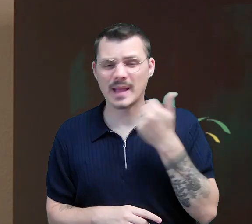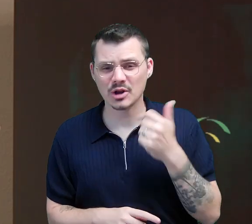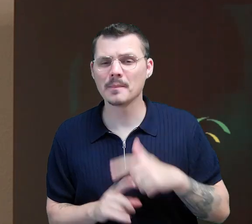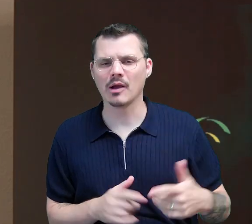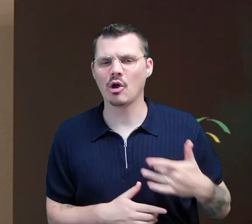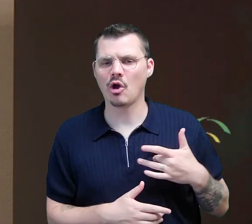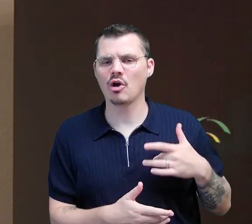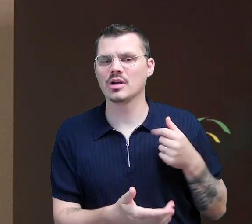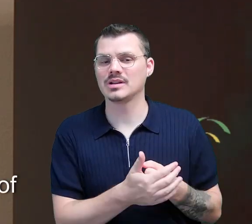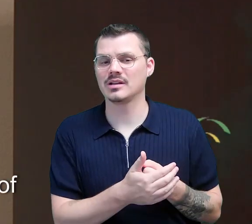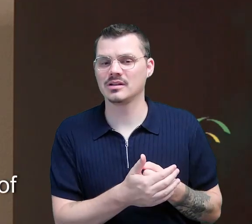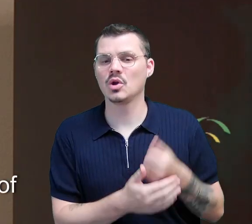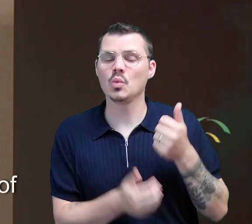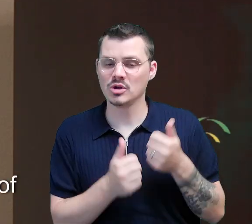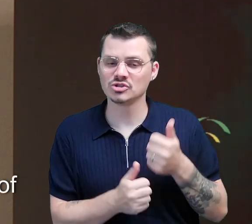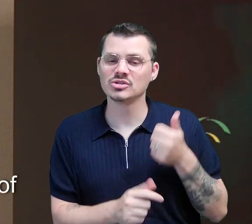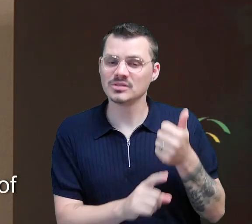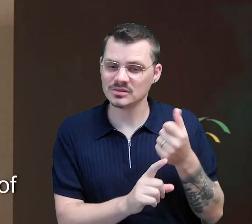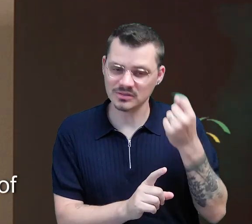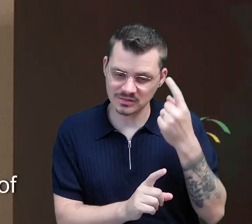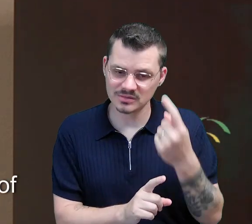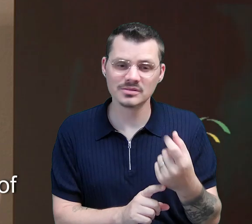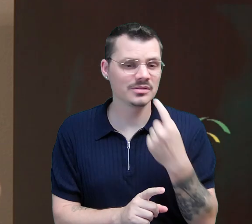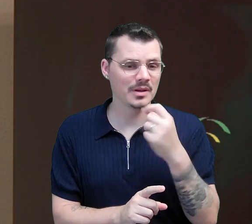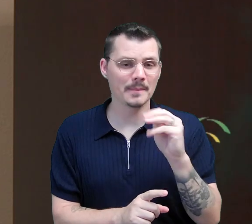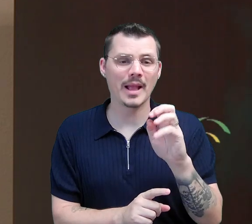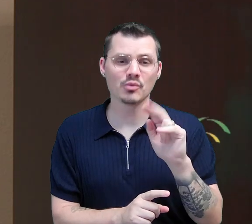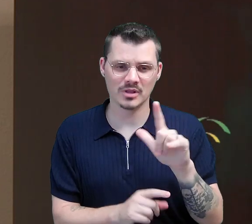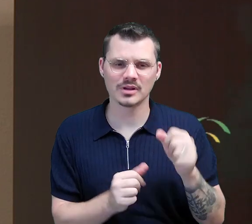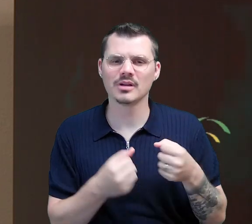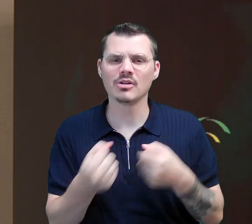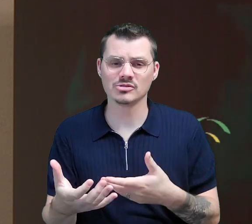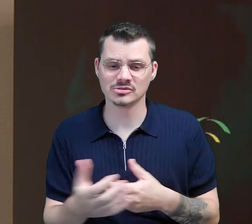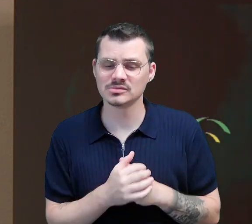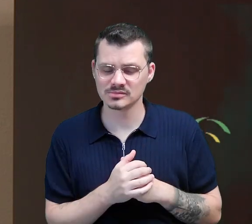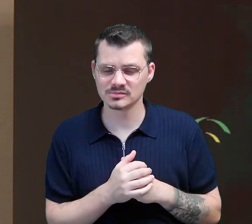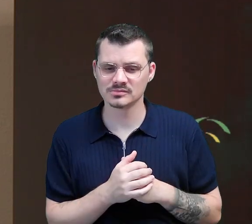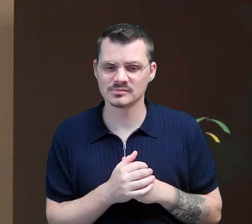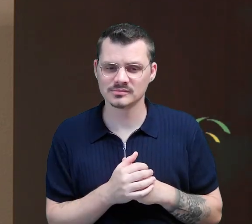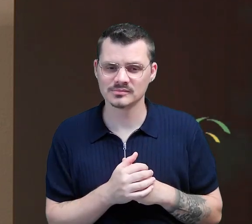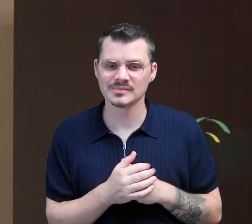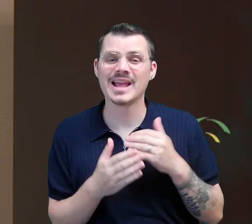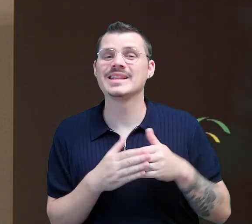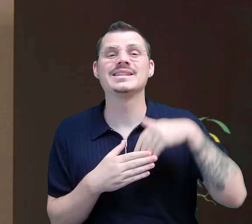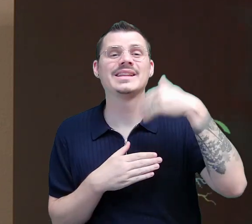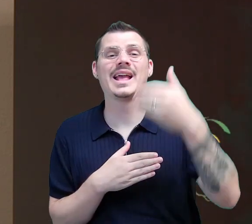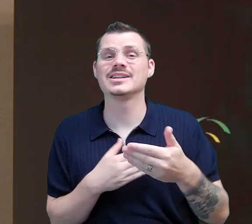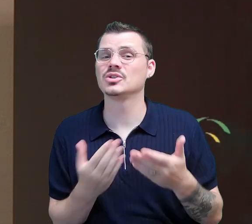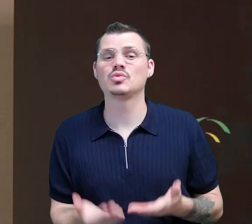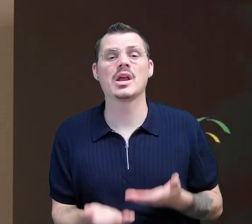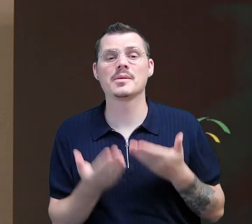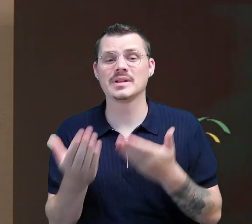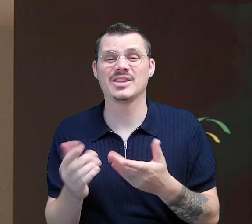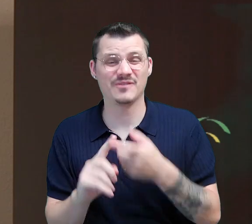did have a heart attack, which is a complication of the use of Mellaril. The next